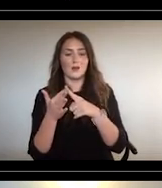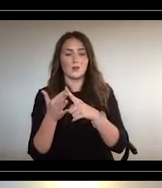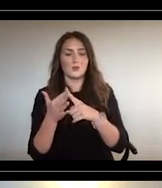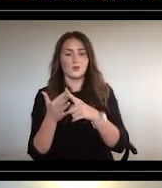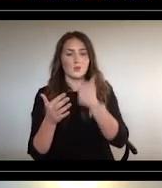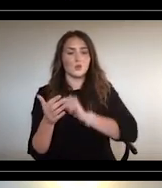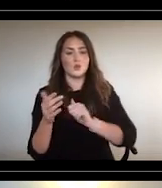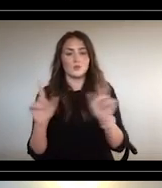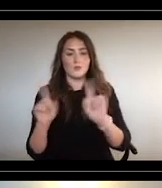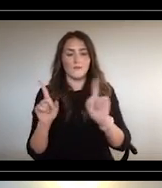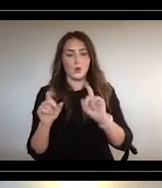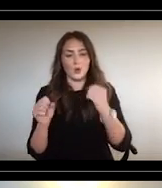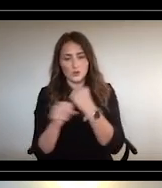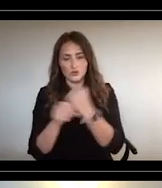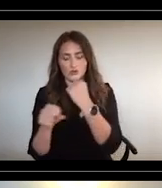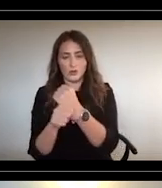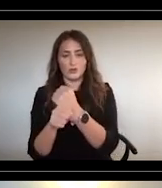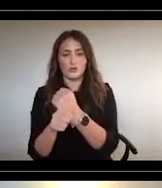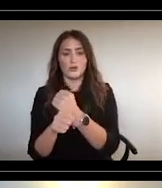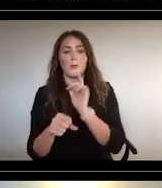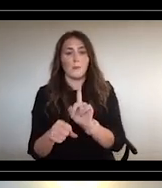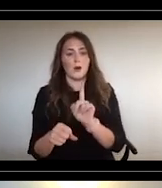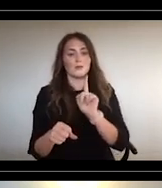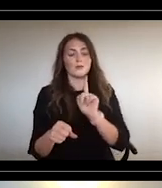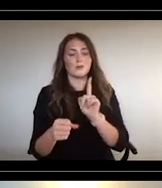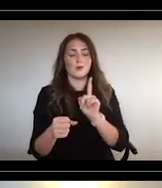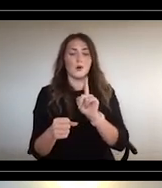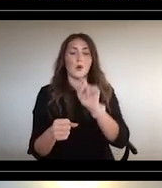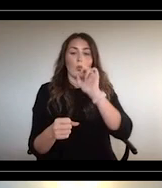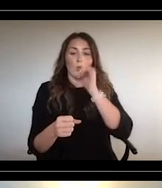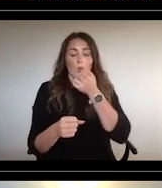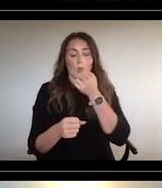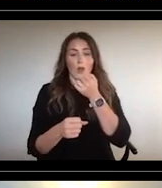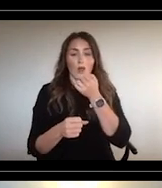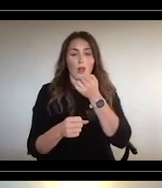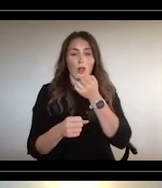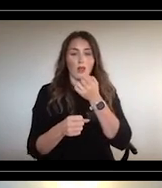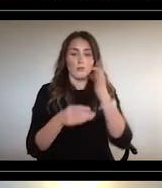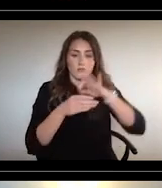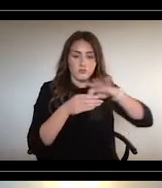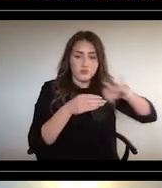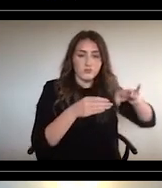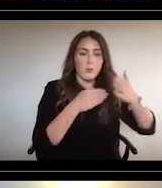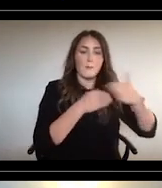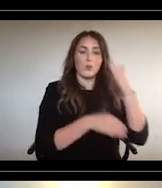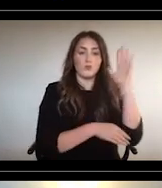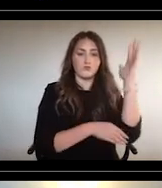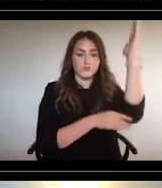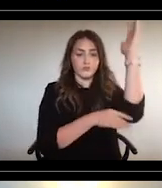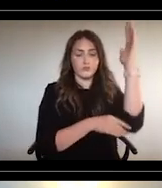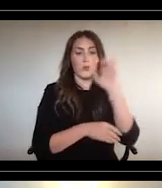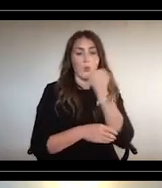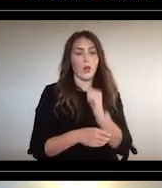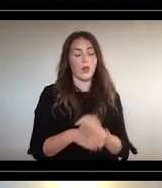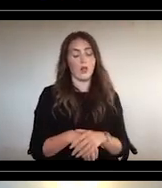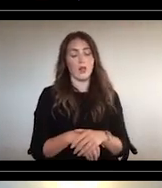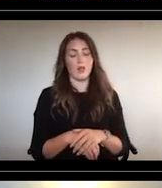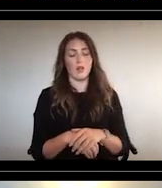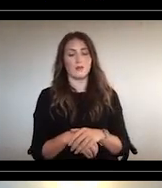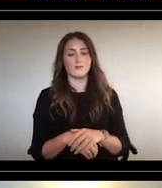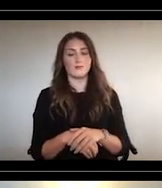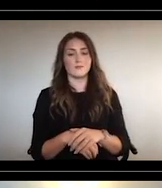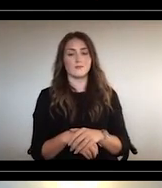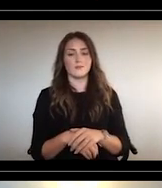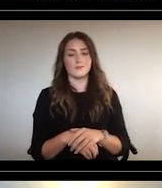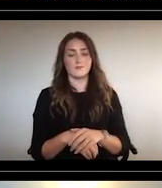We're replacing this land with approximately 50.5 hectares of open space, which is all directly linked to the